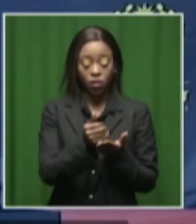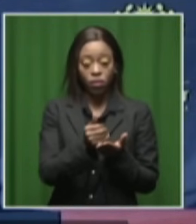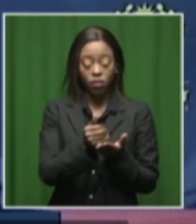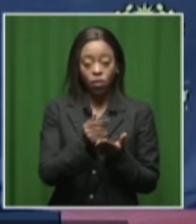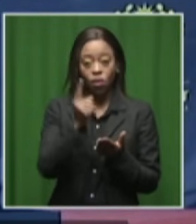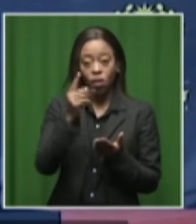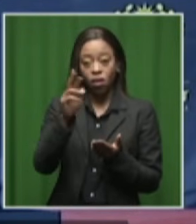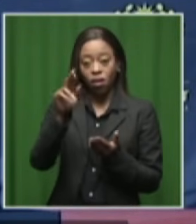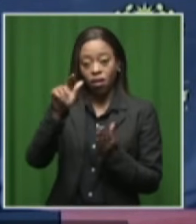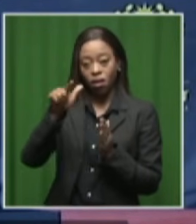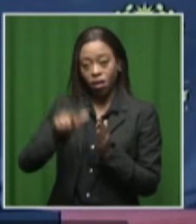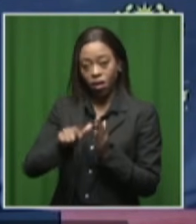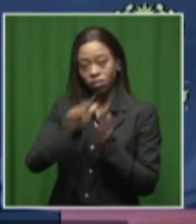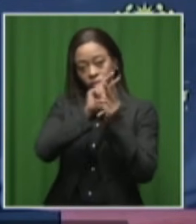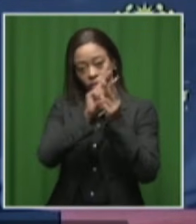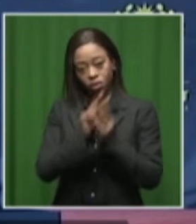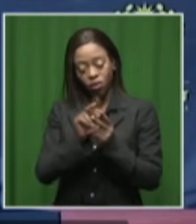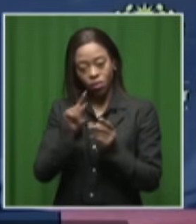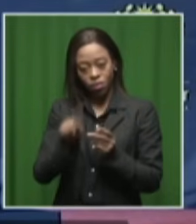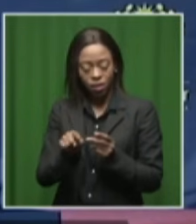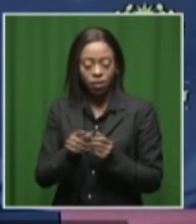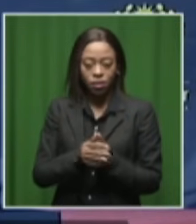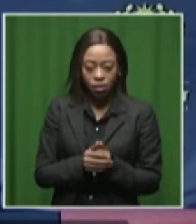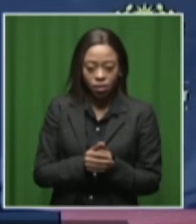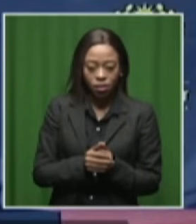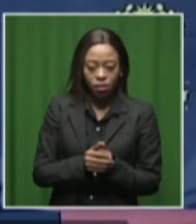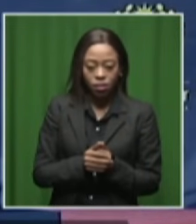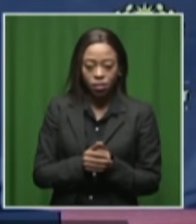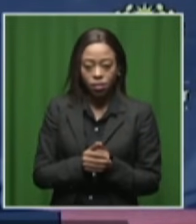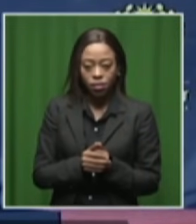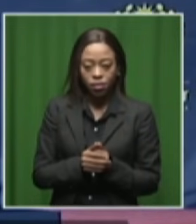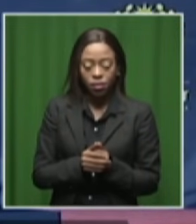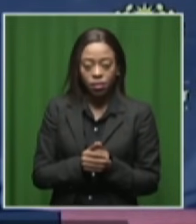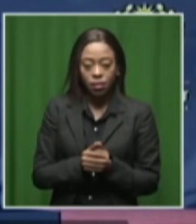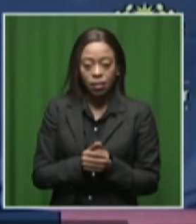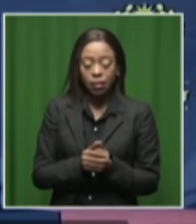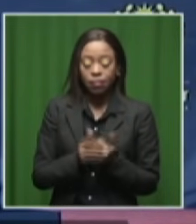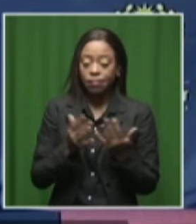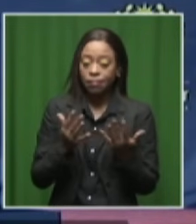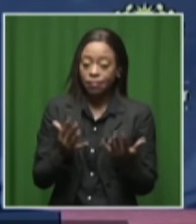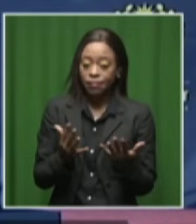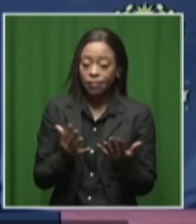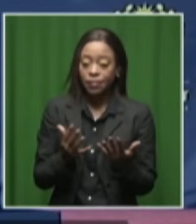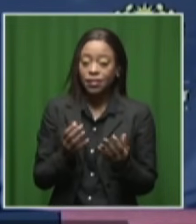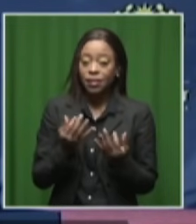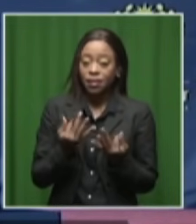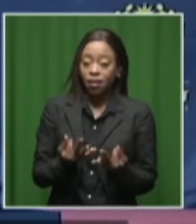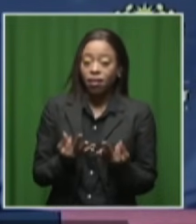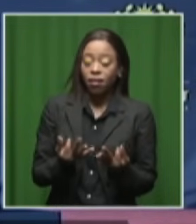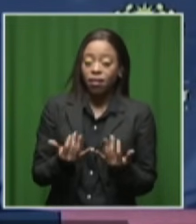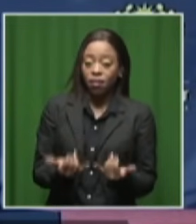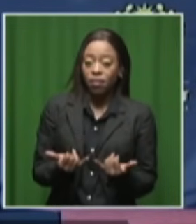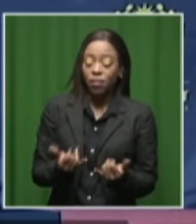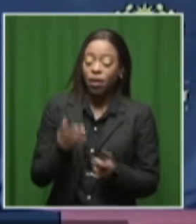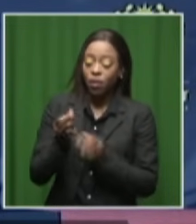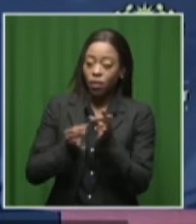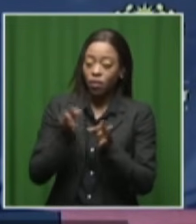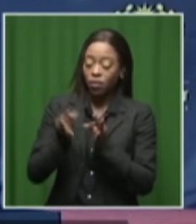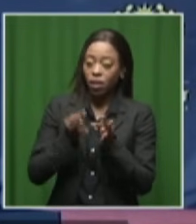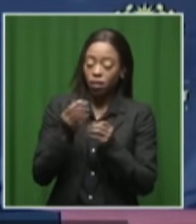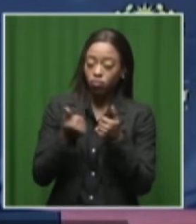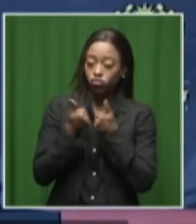less which have to be borrowed. Madam Speaker, allow me to frame our fiscal challenges as